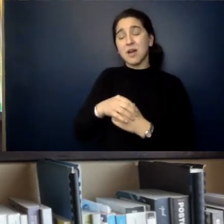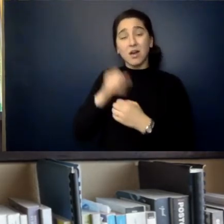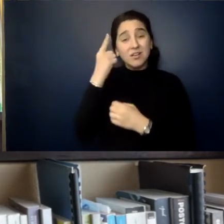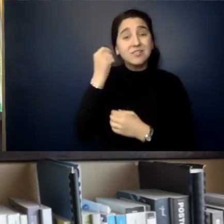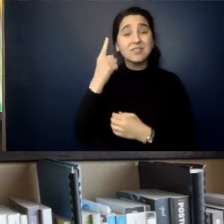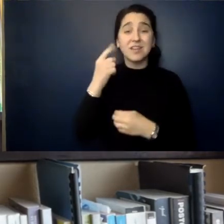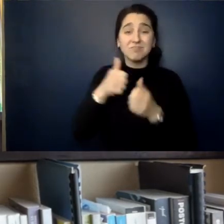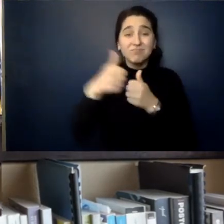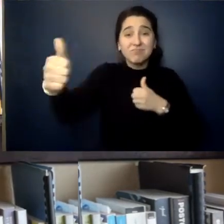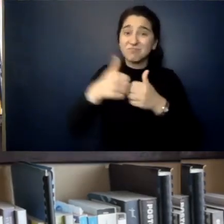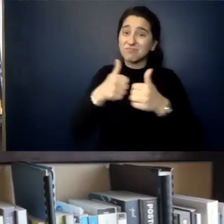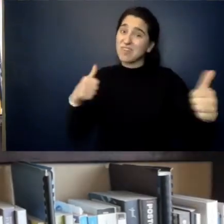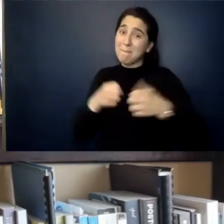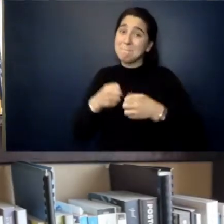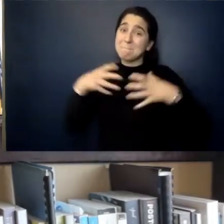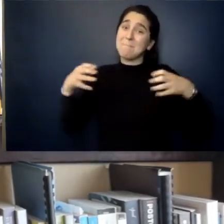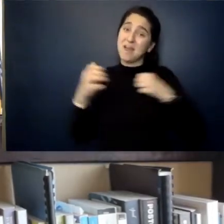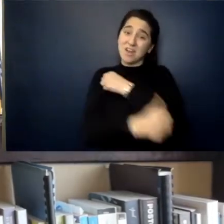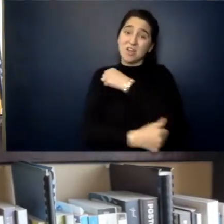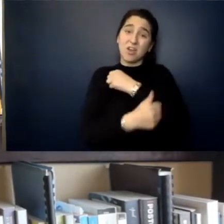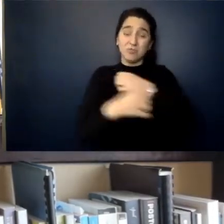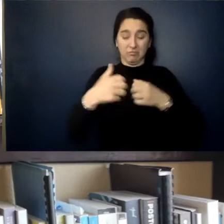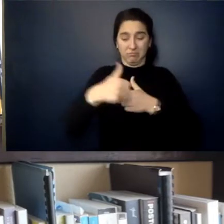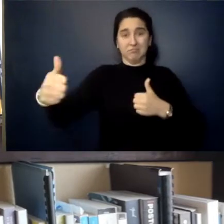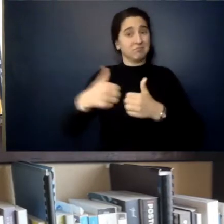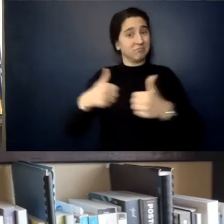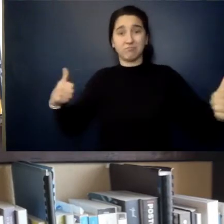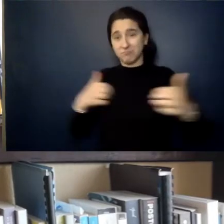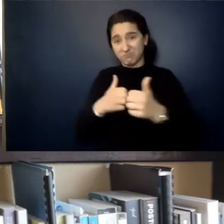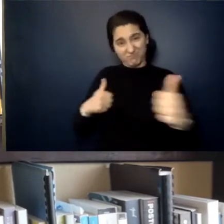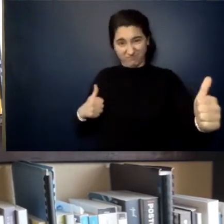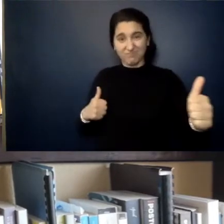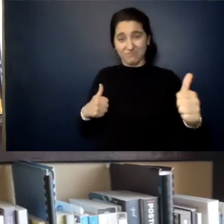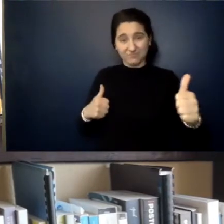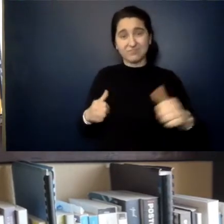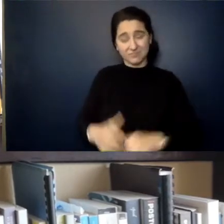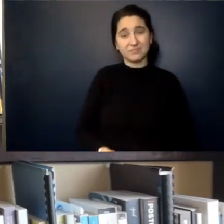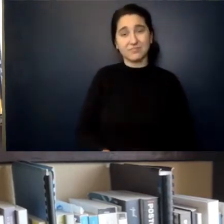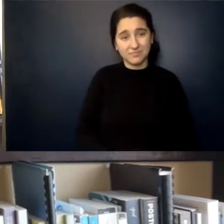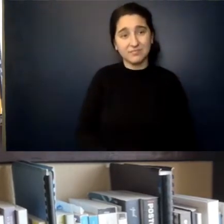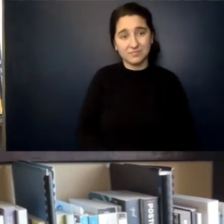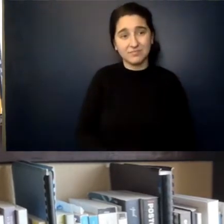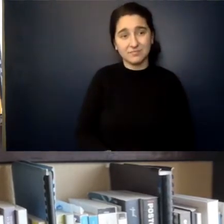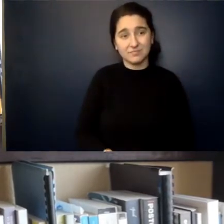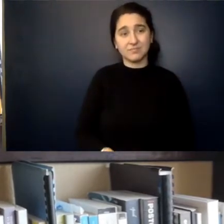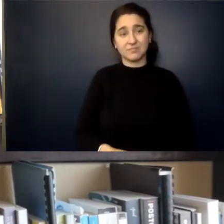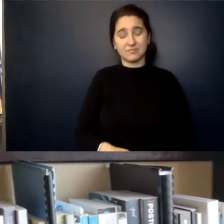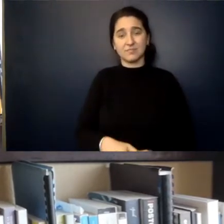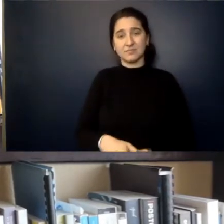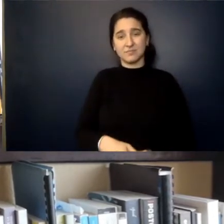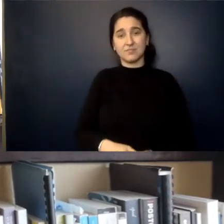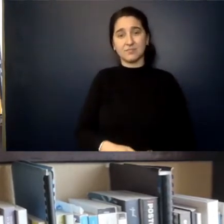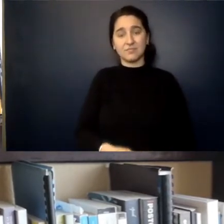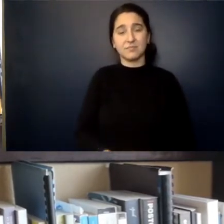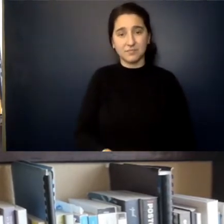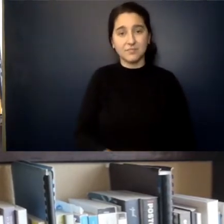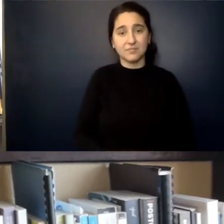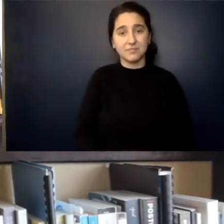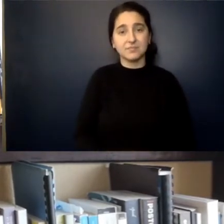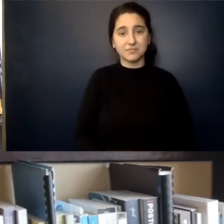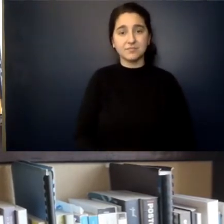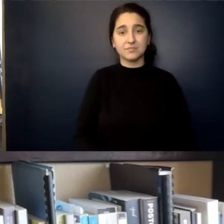our continent. The Assyrian Empire upset the whole Middle East,